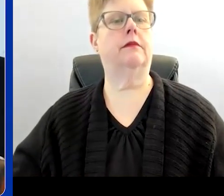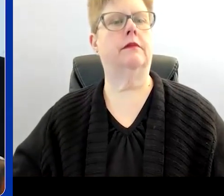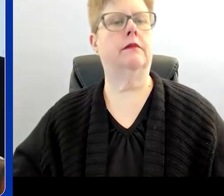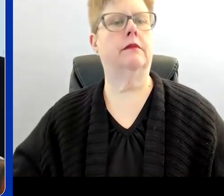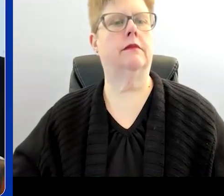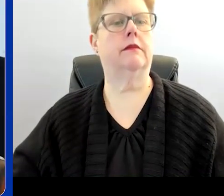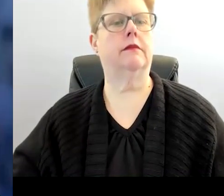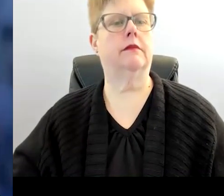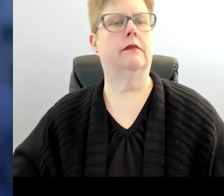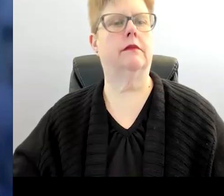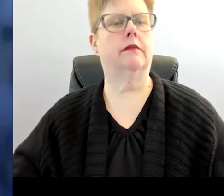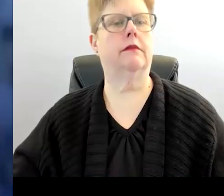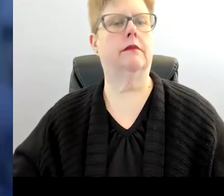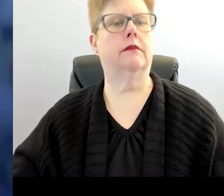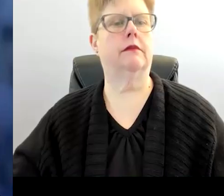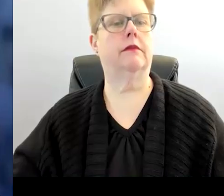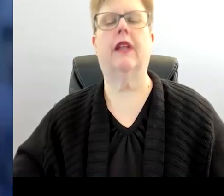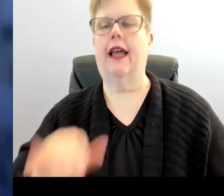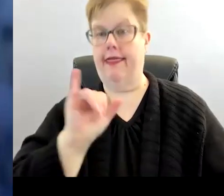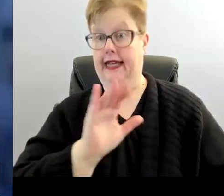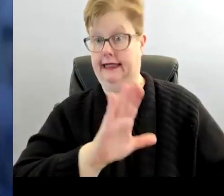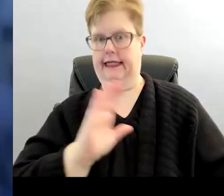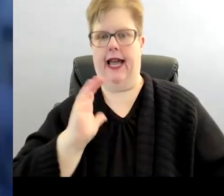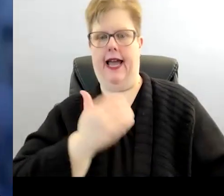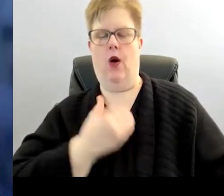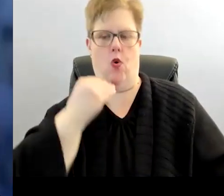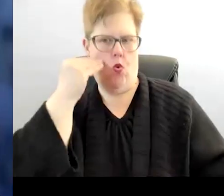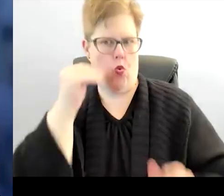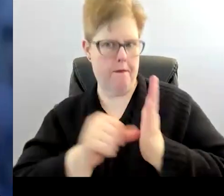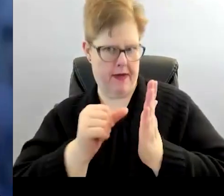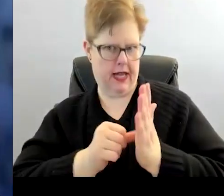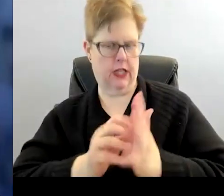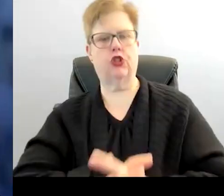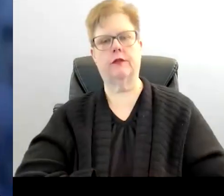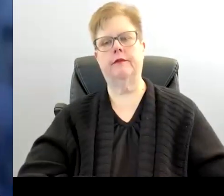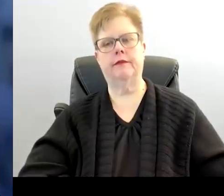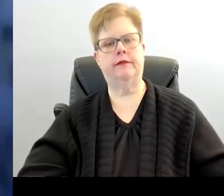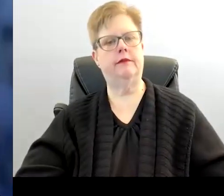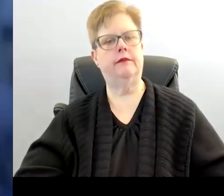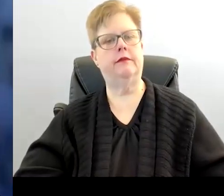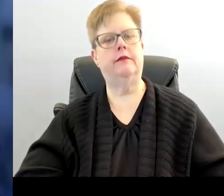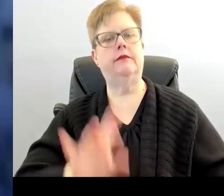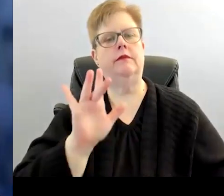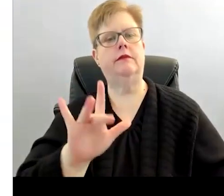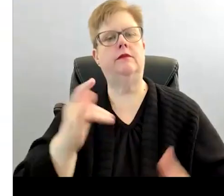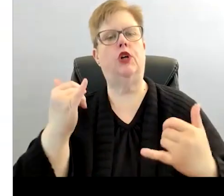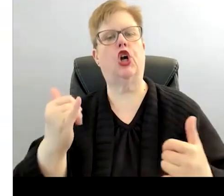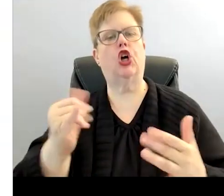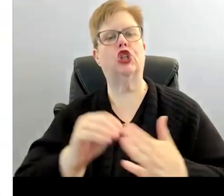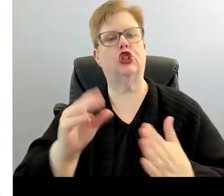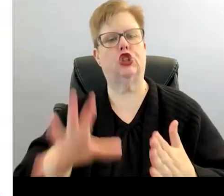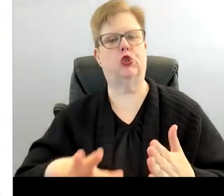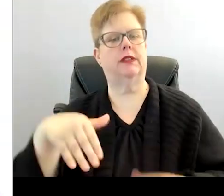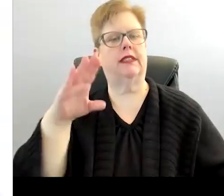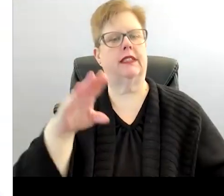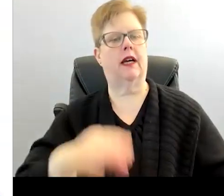So this is our CUNY SPS homepage, and you can click current students at the